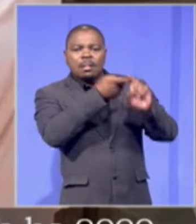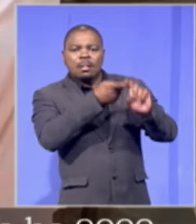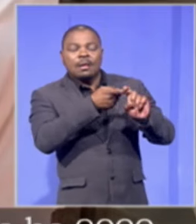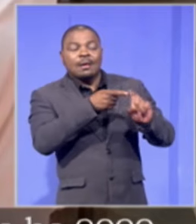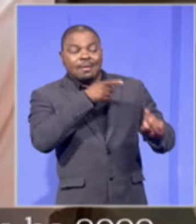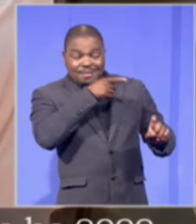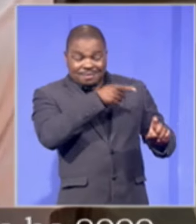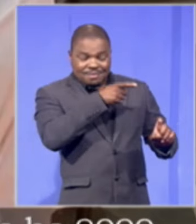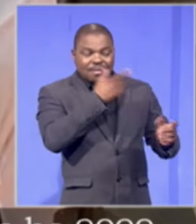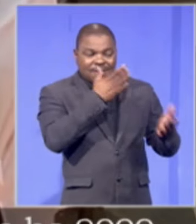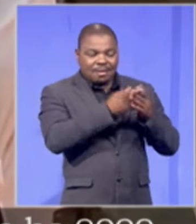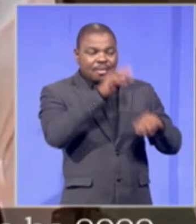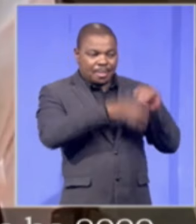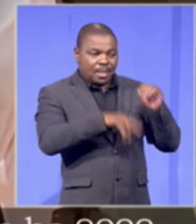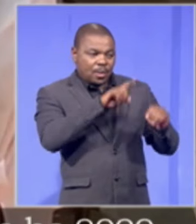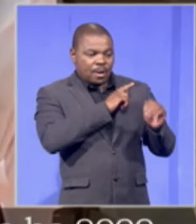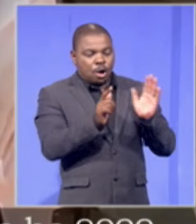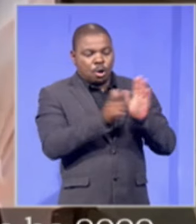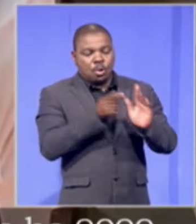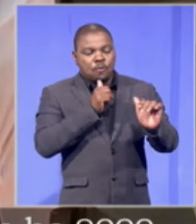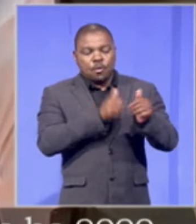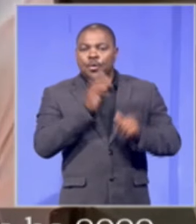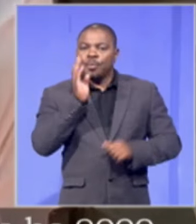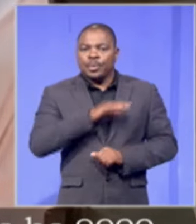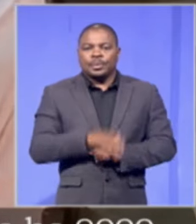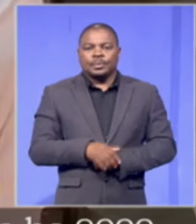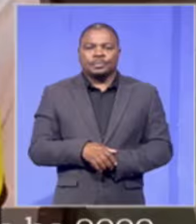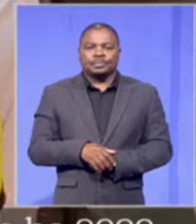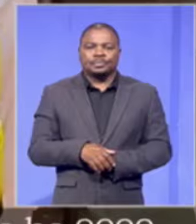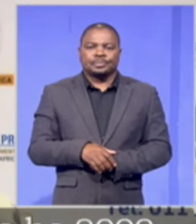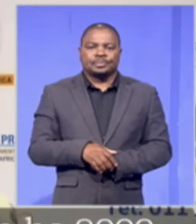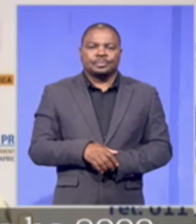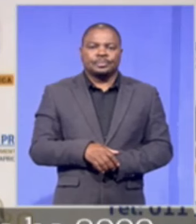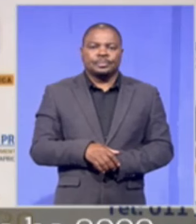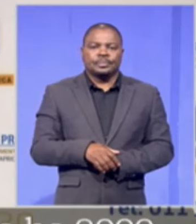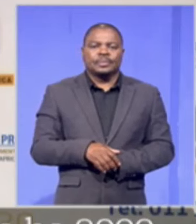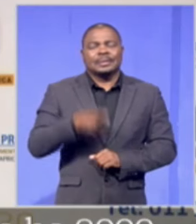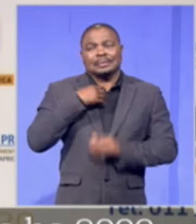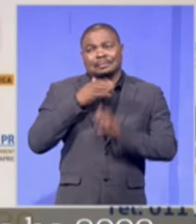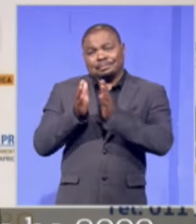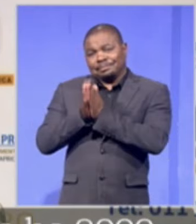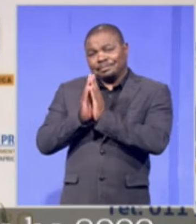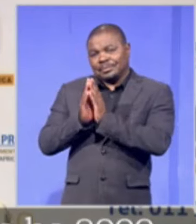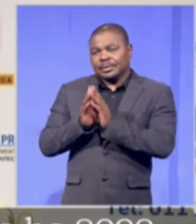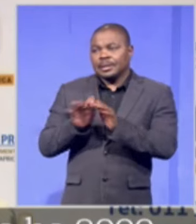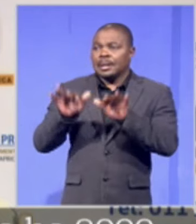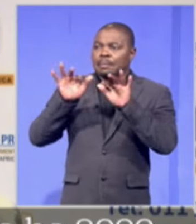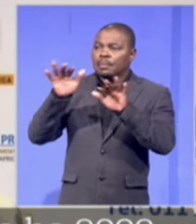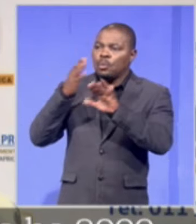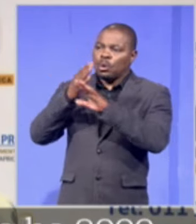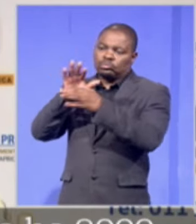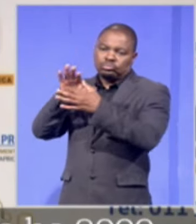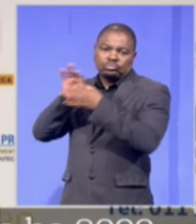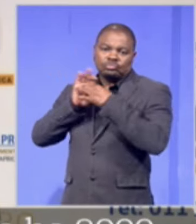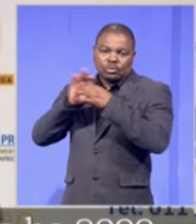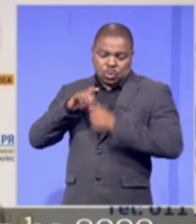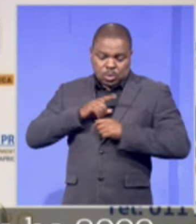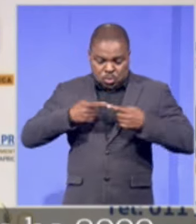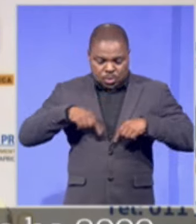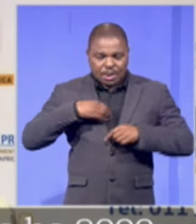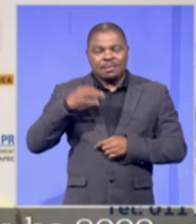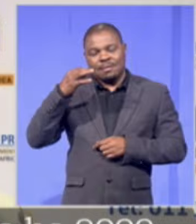qosetswa ho se ikamahanye le molao. Kgopela hore batho ba shumishane le rena re le mmuso le